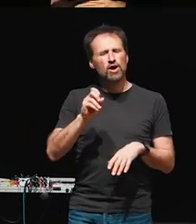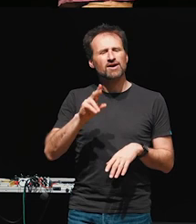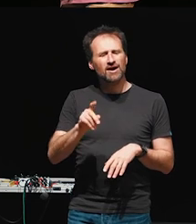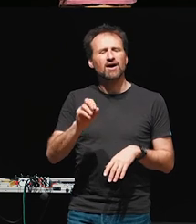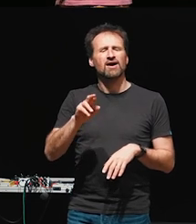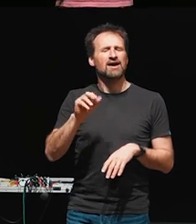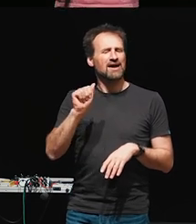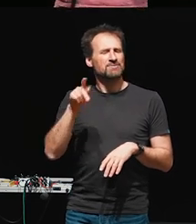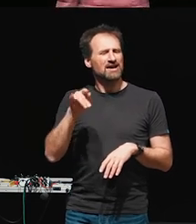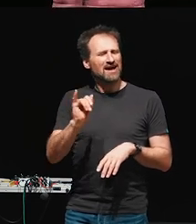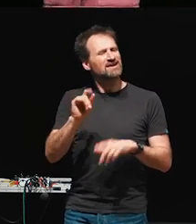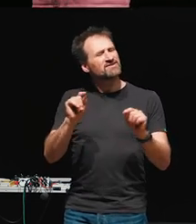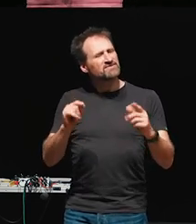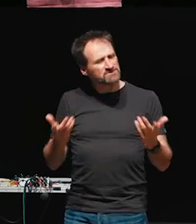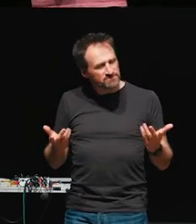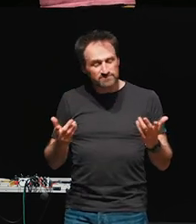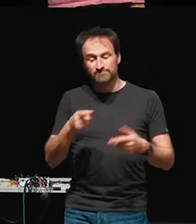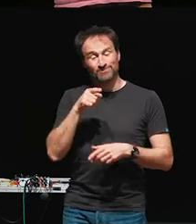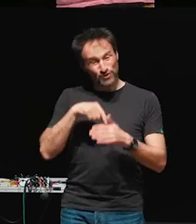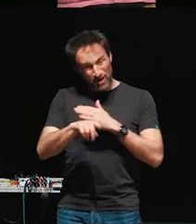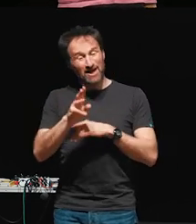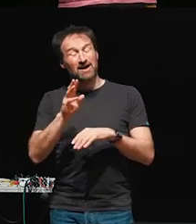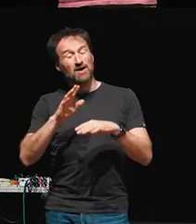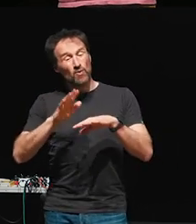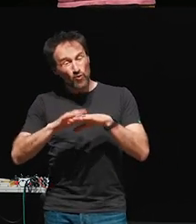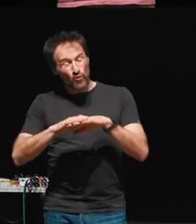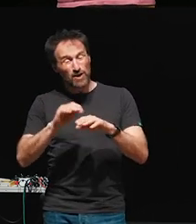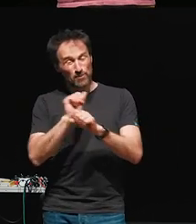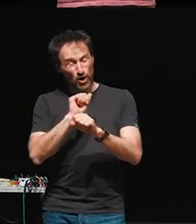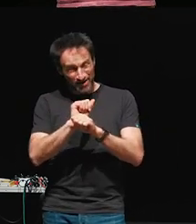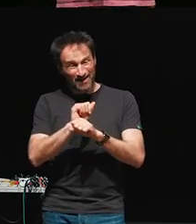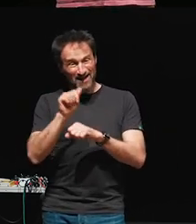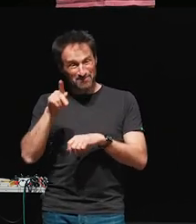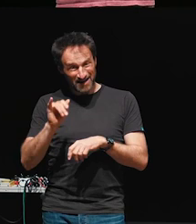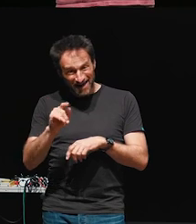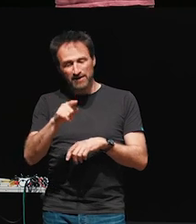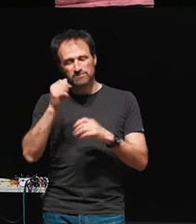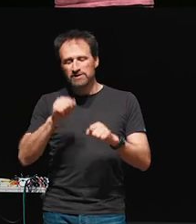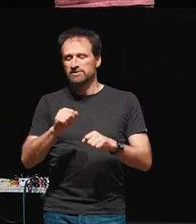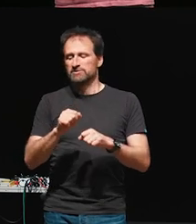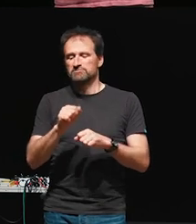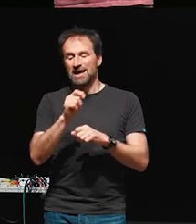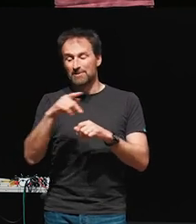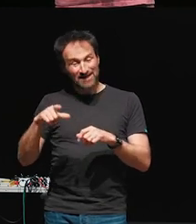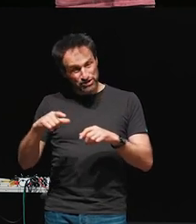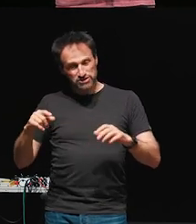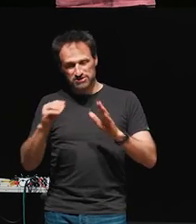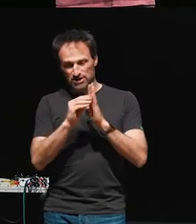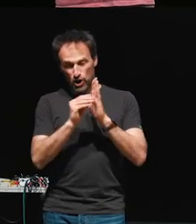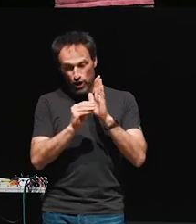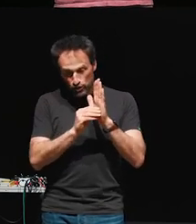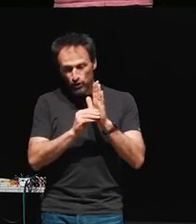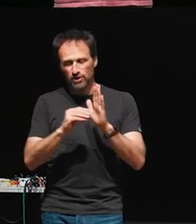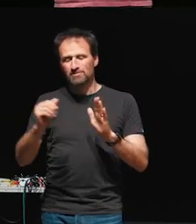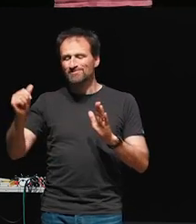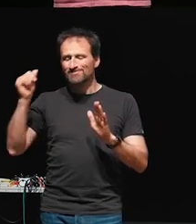Workers API allows web applications to spawn background worker processes running in parallel to their main page.